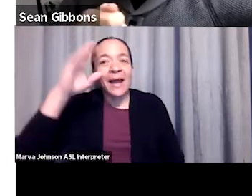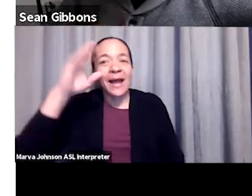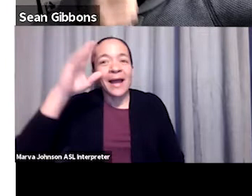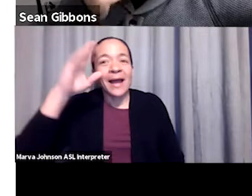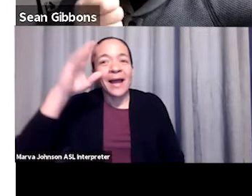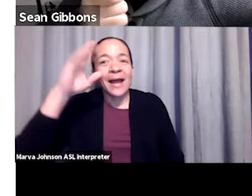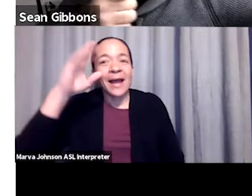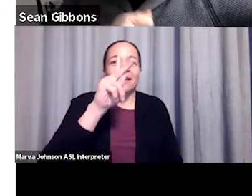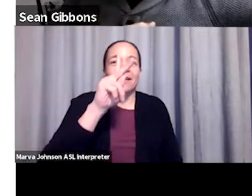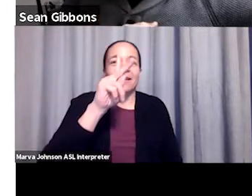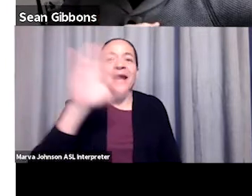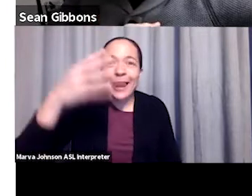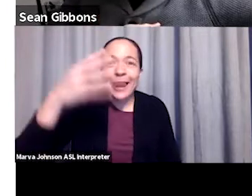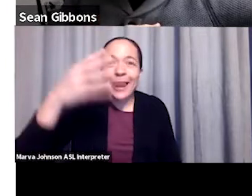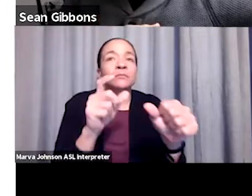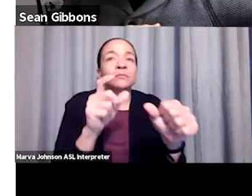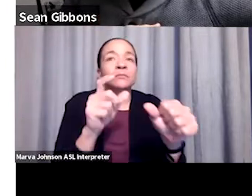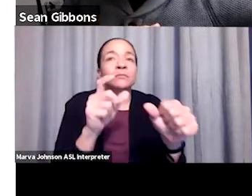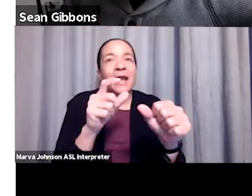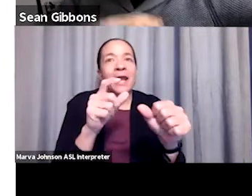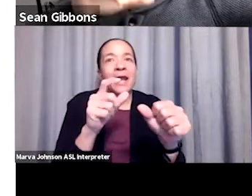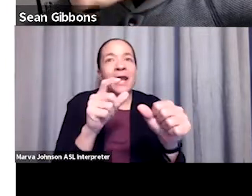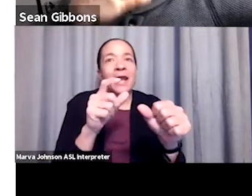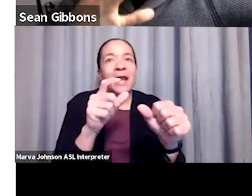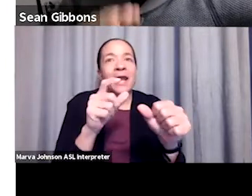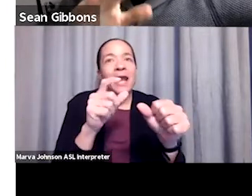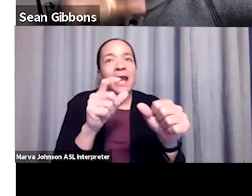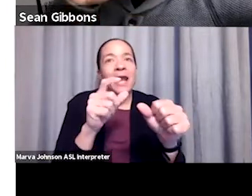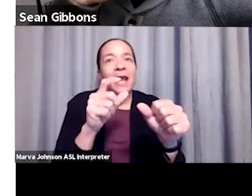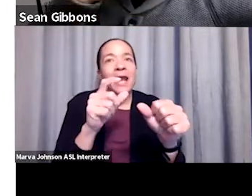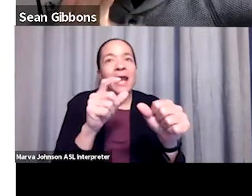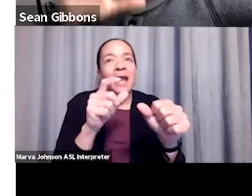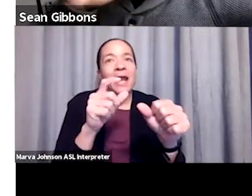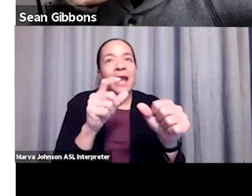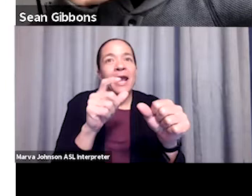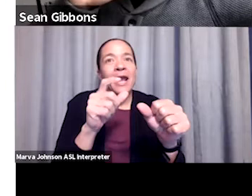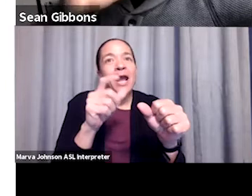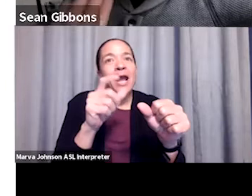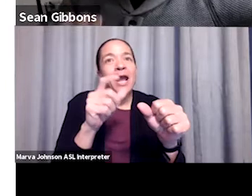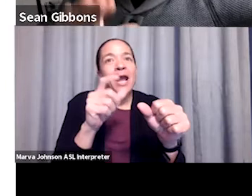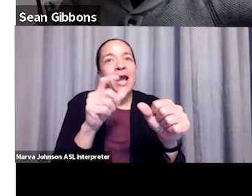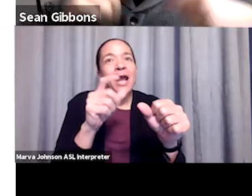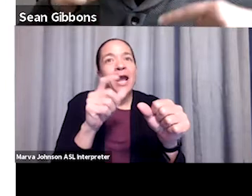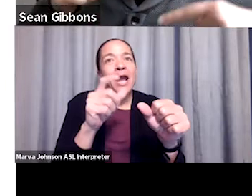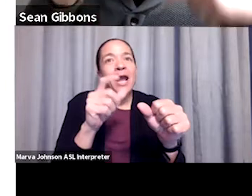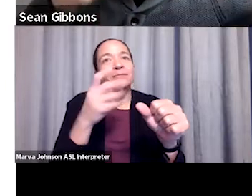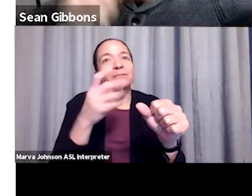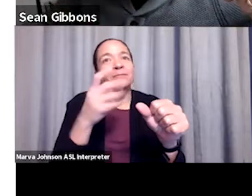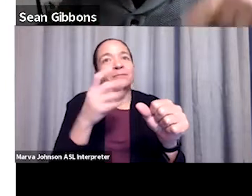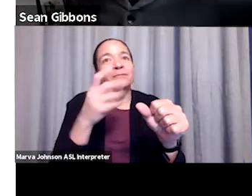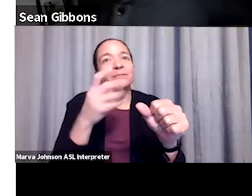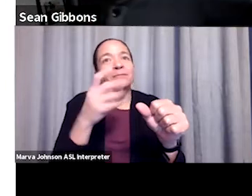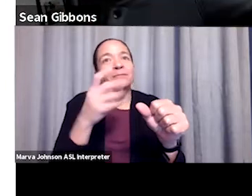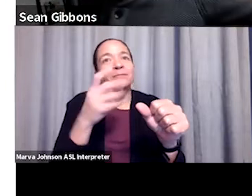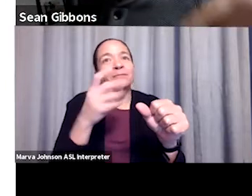of the tunnel, a little bit of time before we all get to where we need to go. So with that, my partner in crime, Tristan Mahabir, is manning the